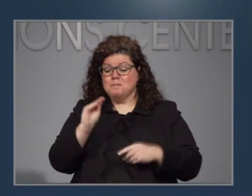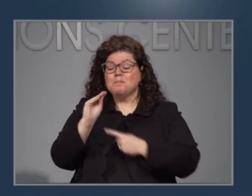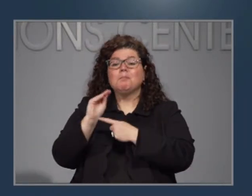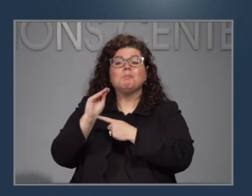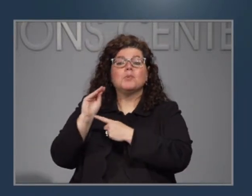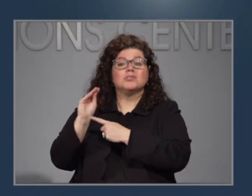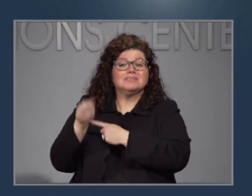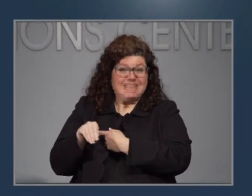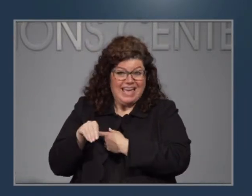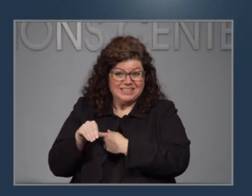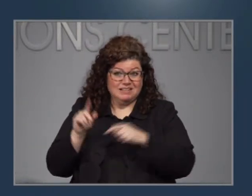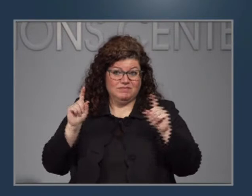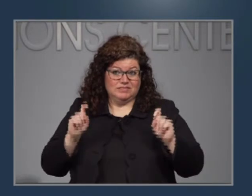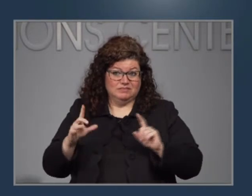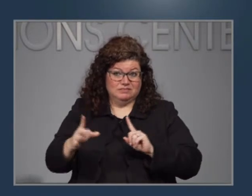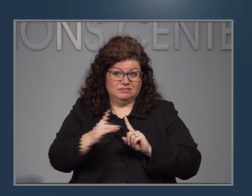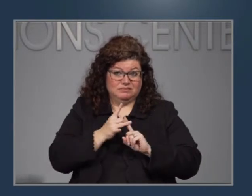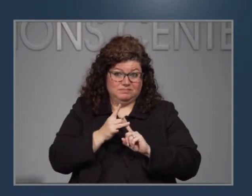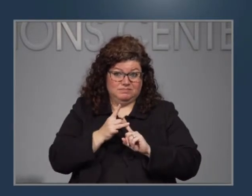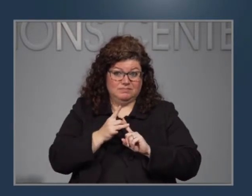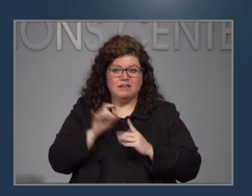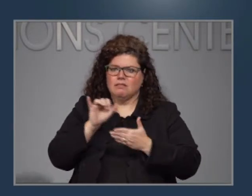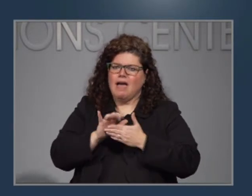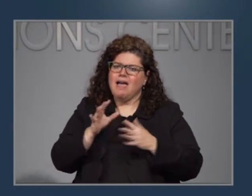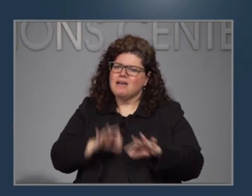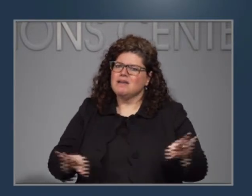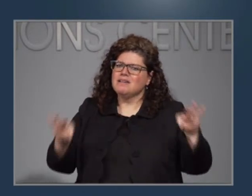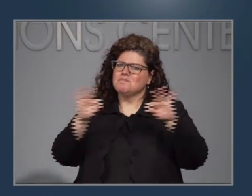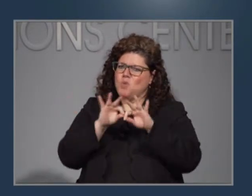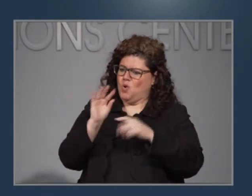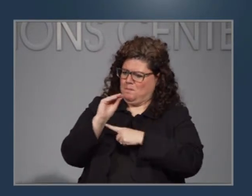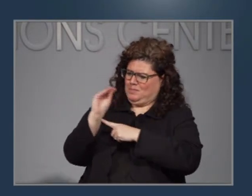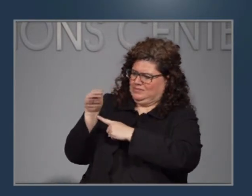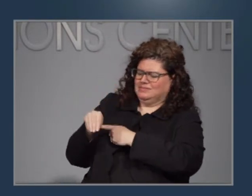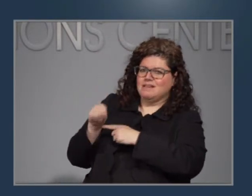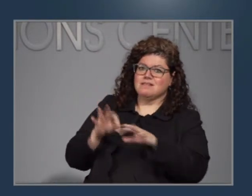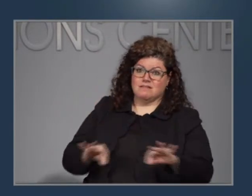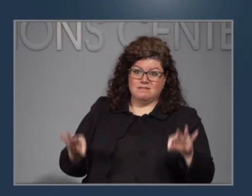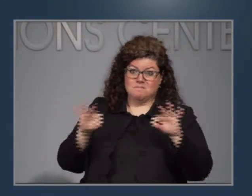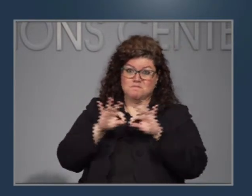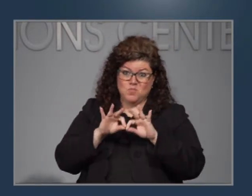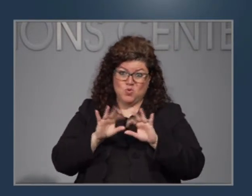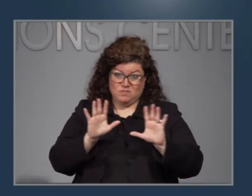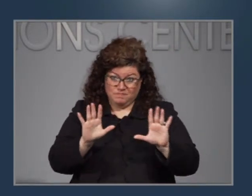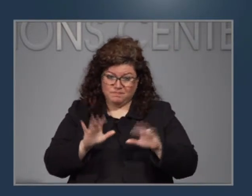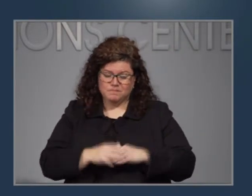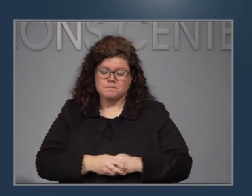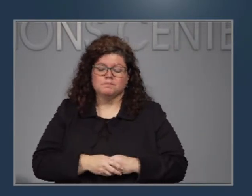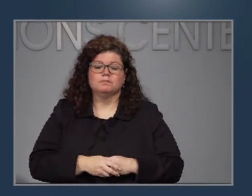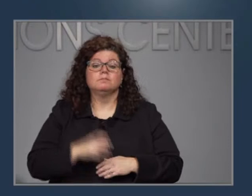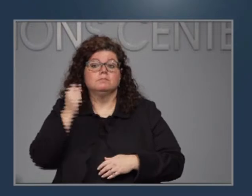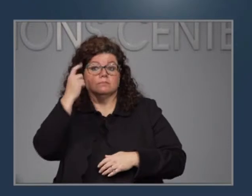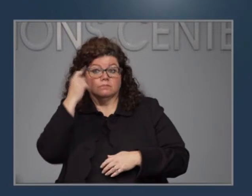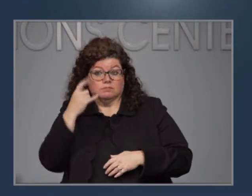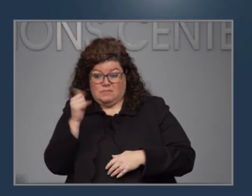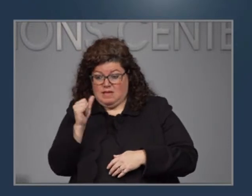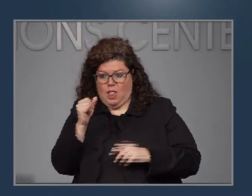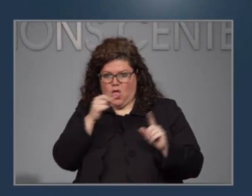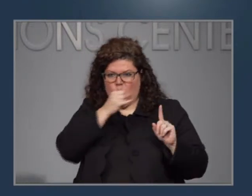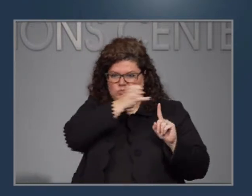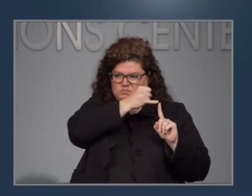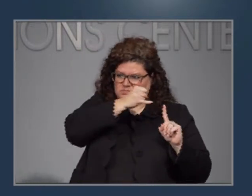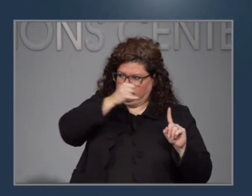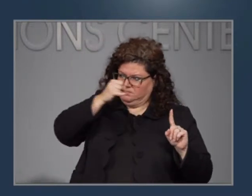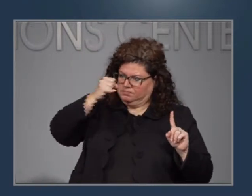positive. This metric provides an important context for our number of cases. I want to draw your attention again to the yellow line, and you can